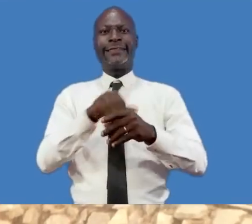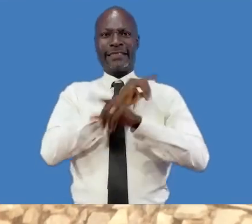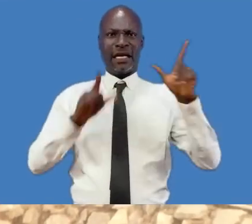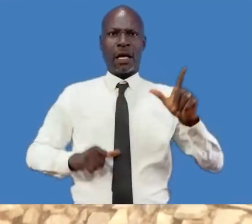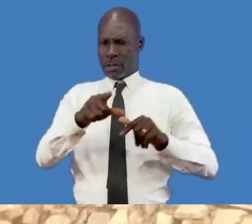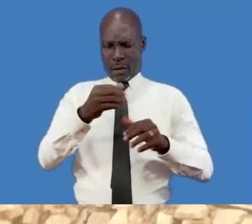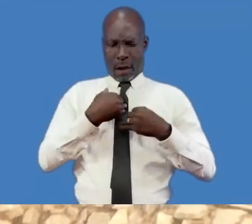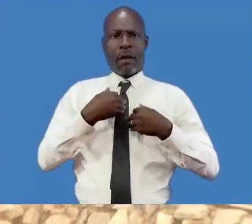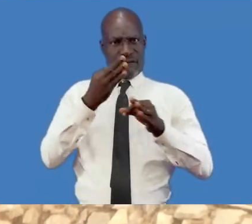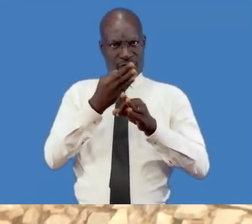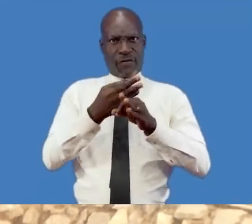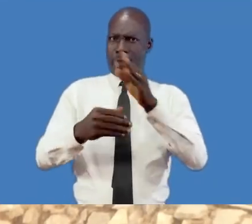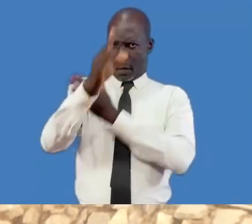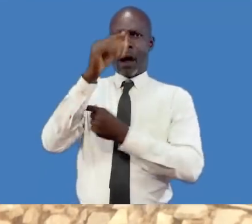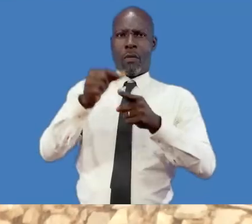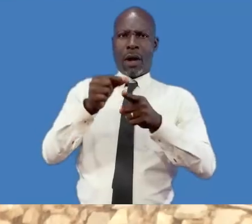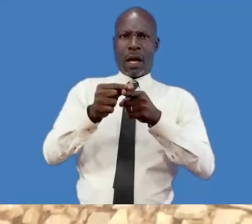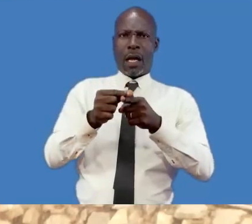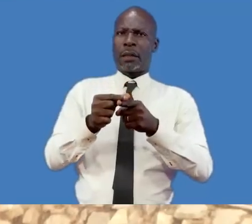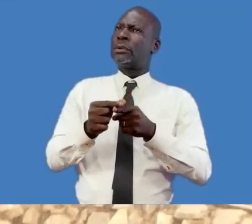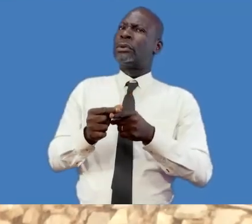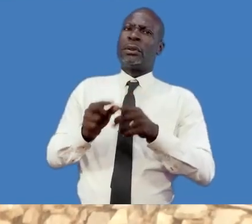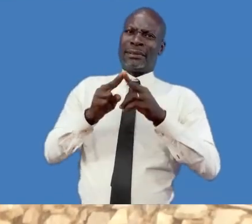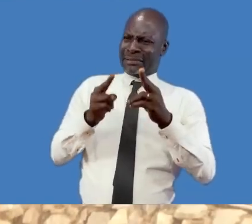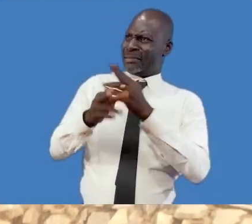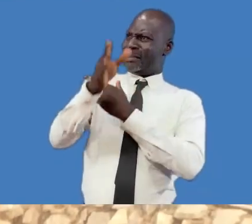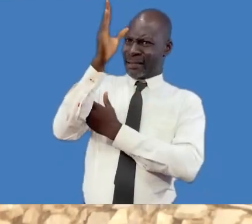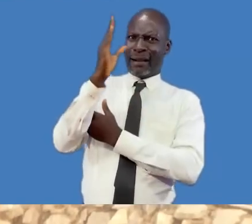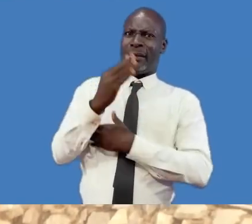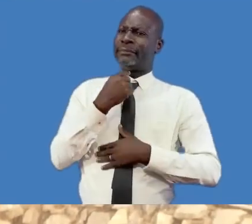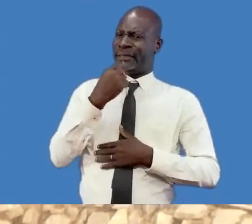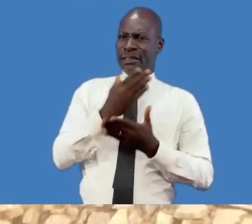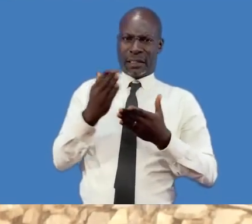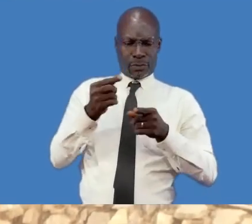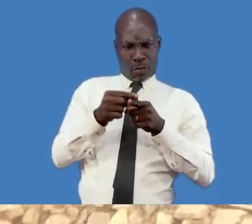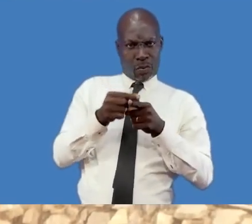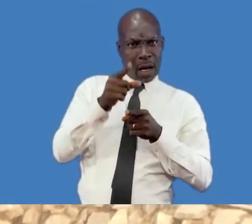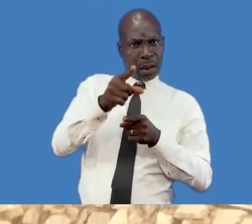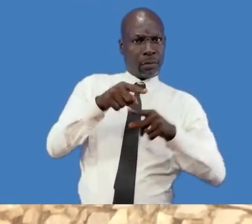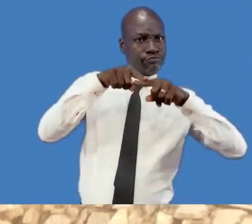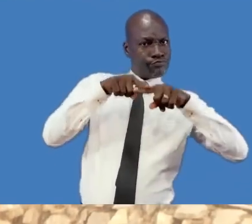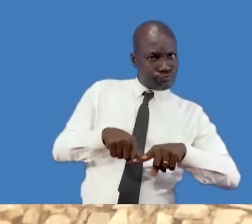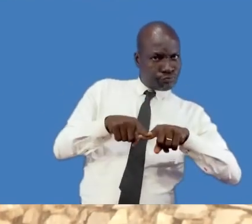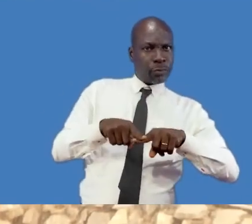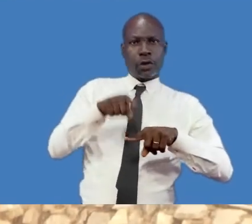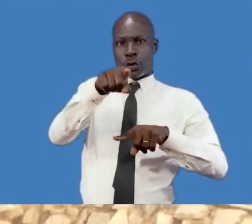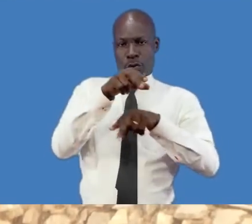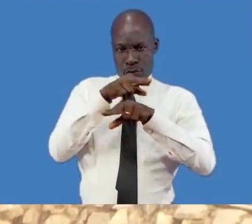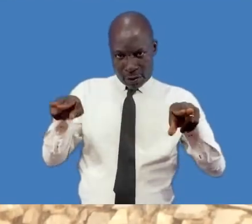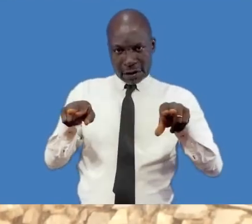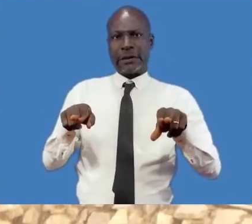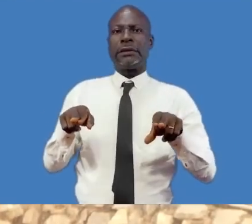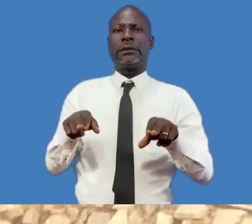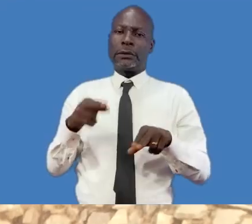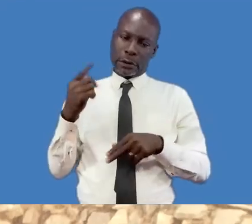yankopon asemi edi. Ano enti on yankopon asam eka no. Wo de oho atoso. Na why you ready and so